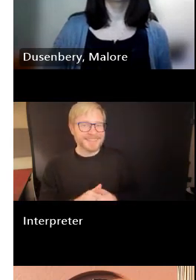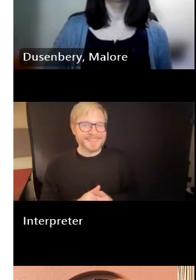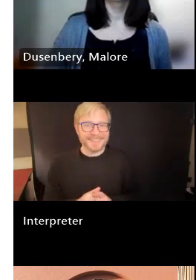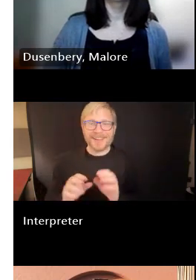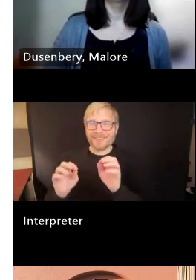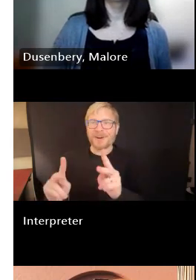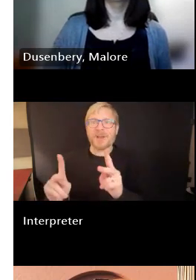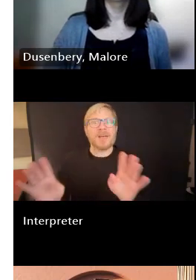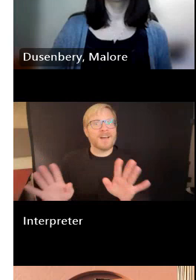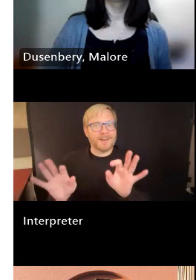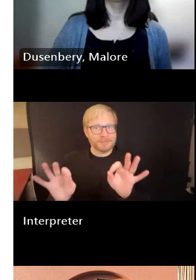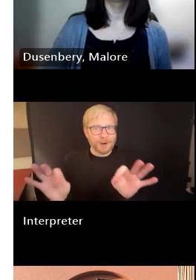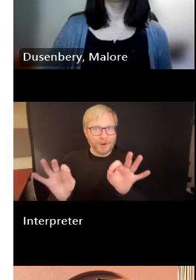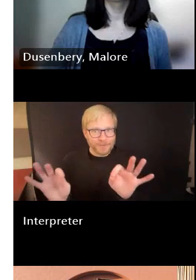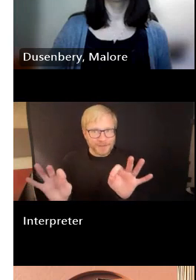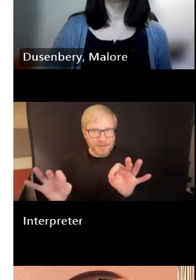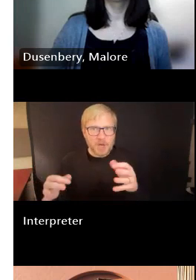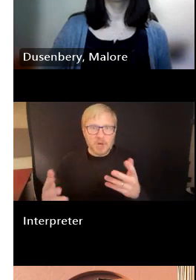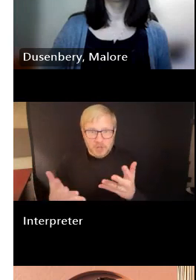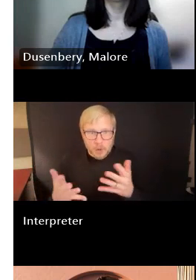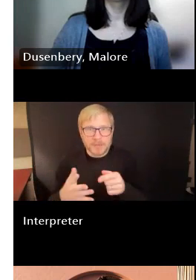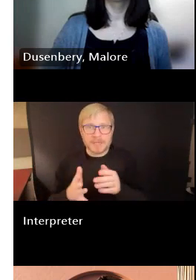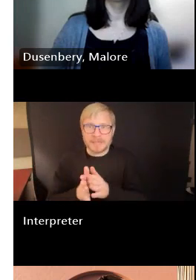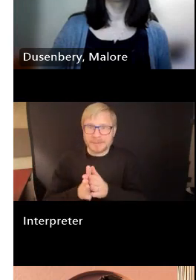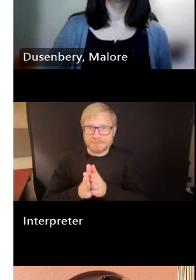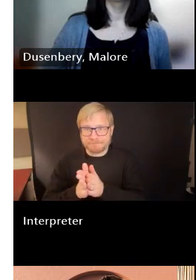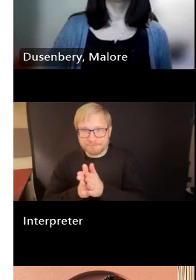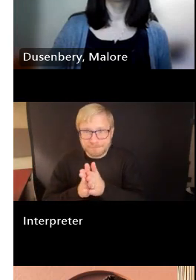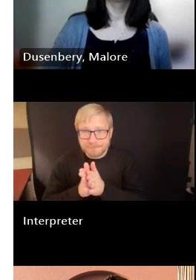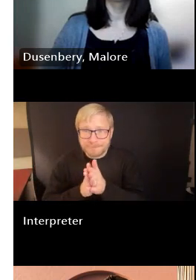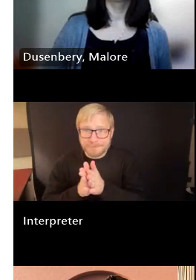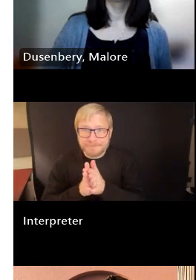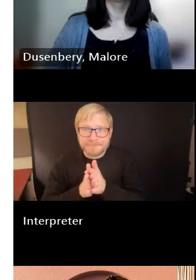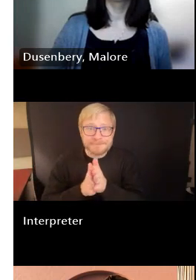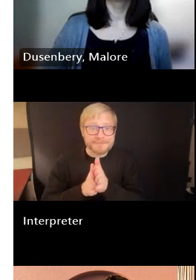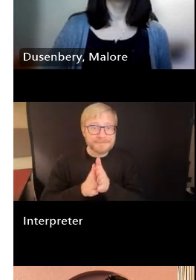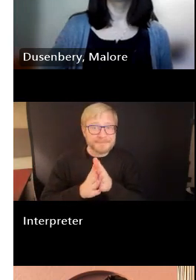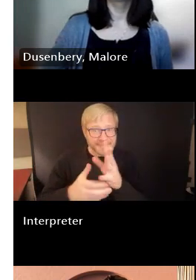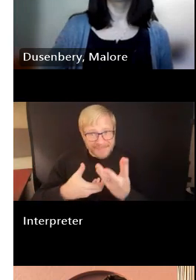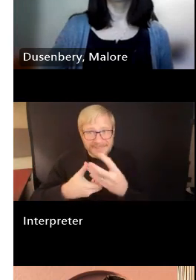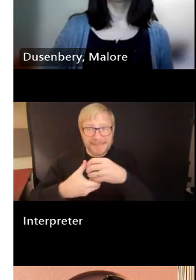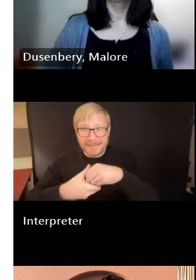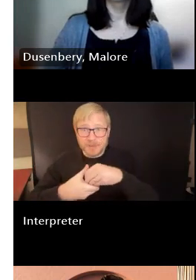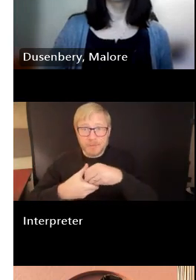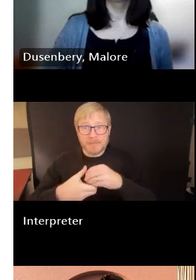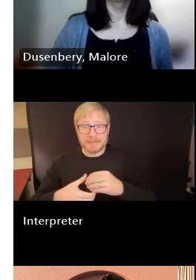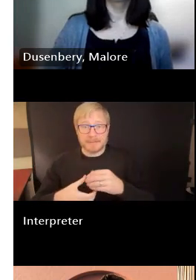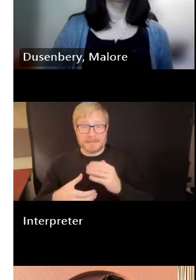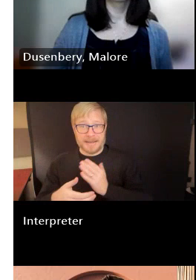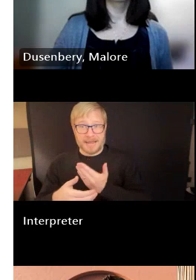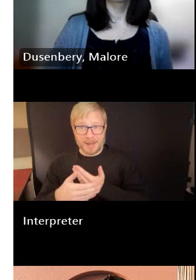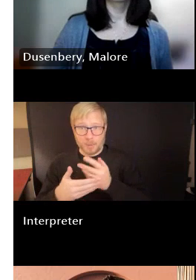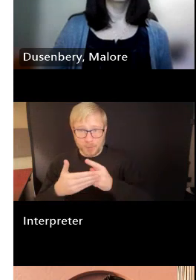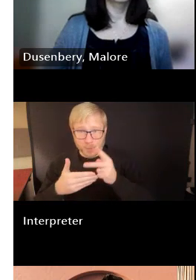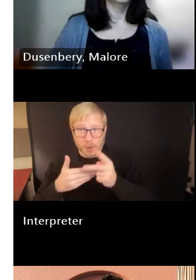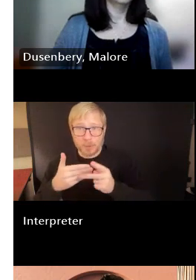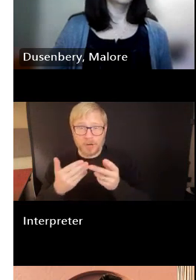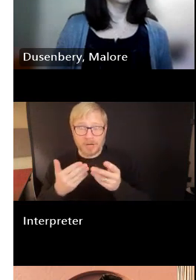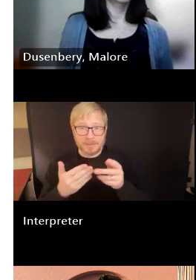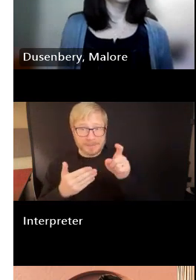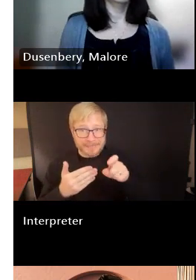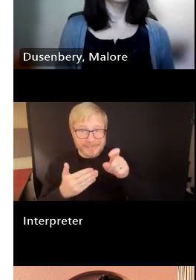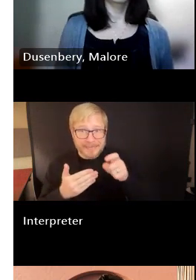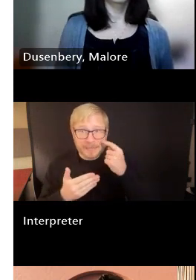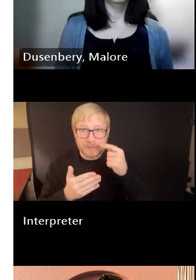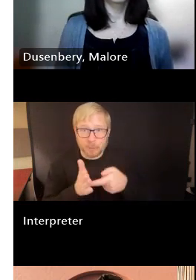The stamina that engagement asks of the close friends and family members has sometimes turned out to be stamina that